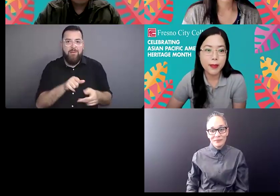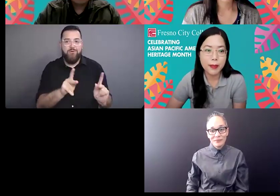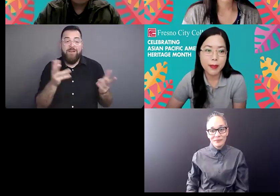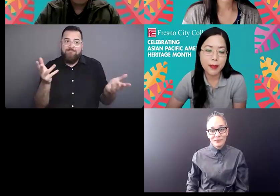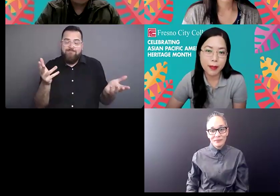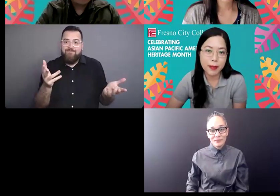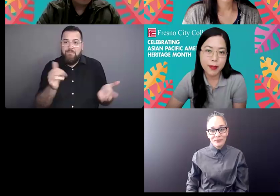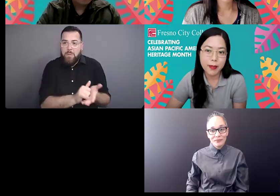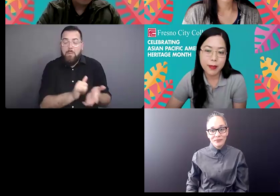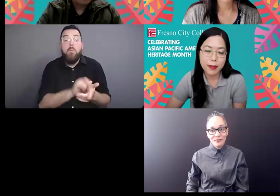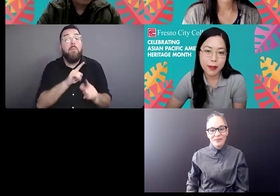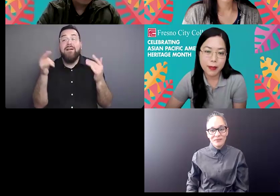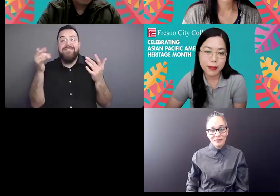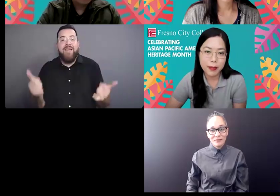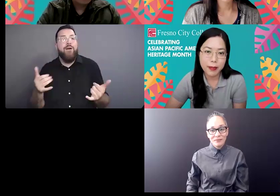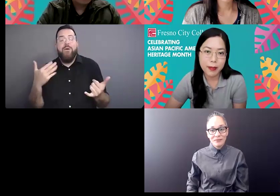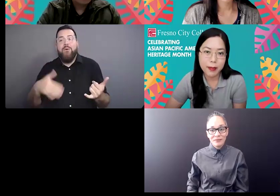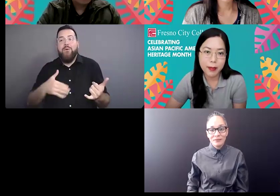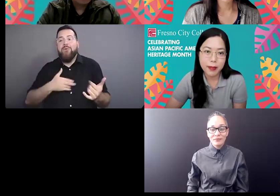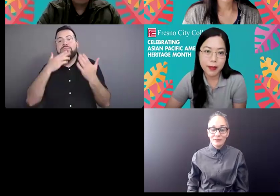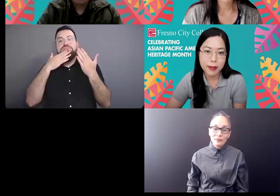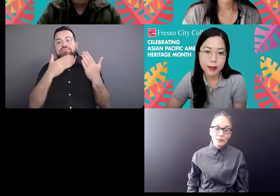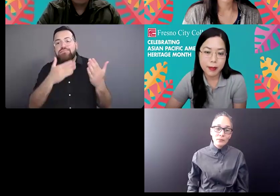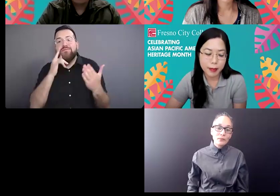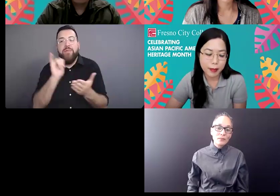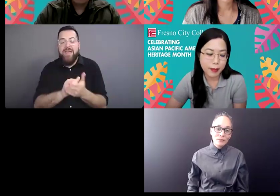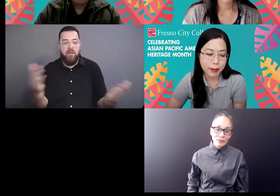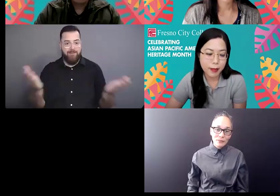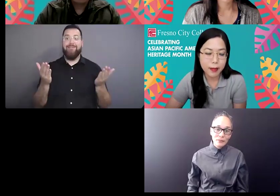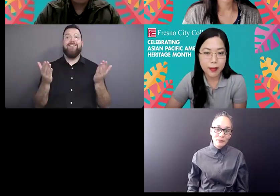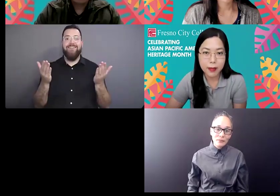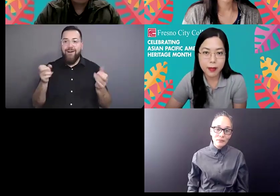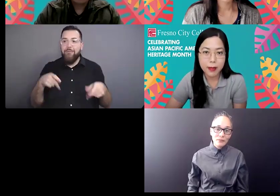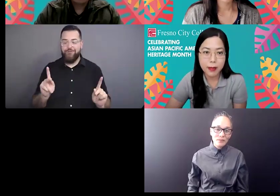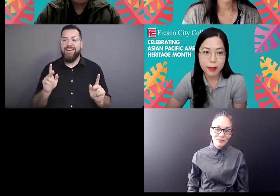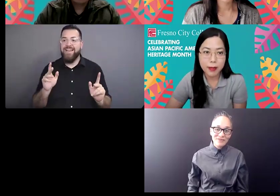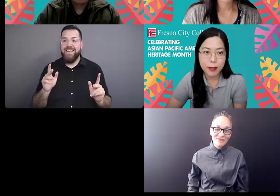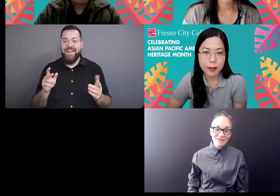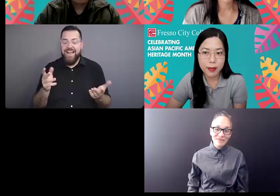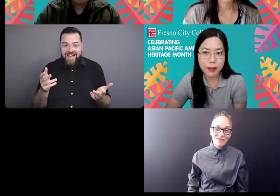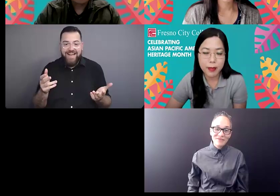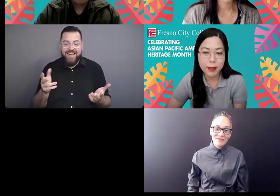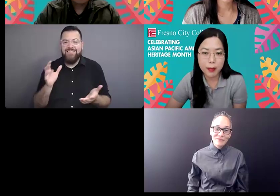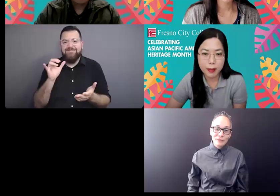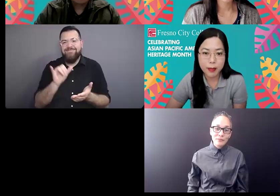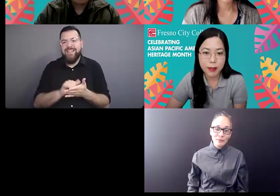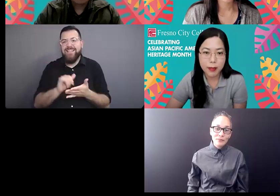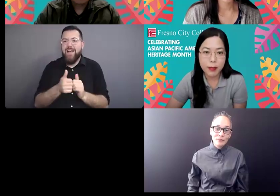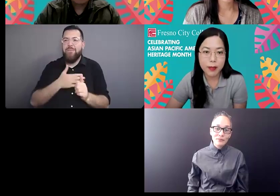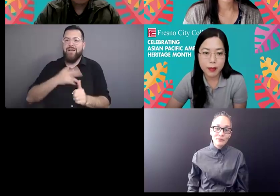this day, I'm grateful for that kind of that split moment in my life, and that's how I got to where I am today.